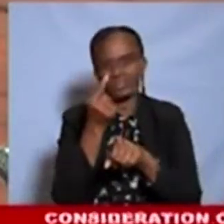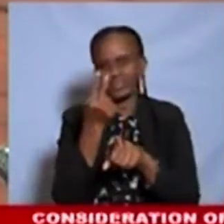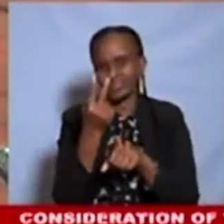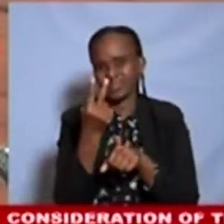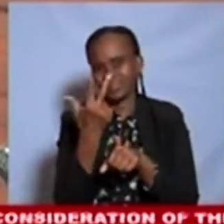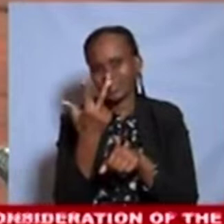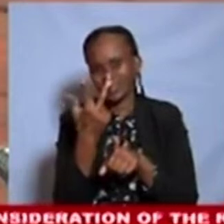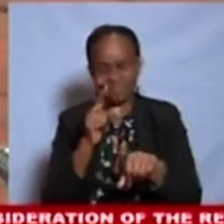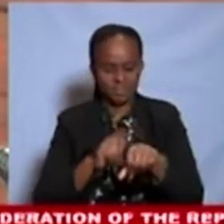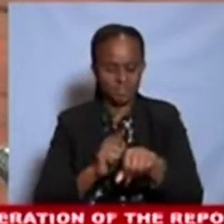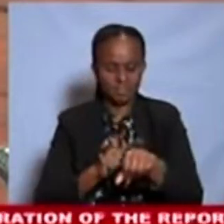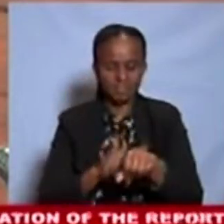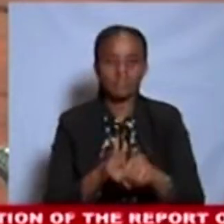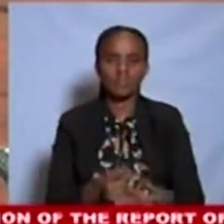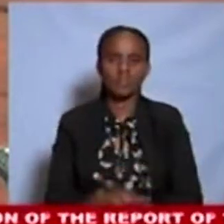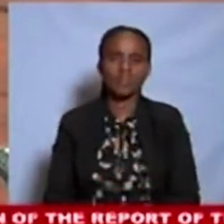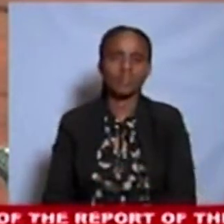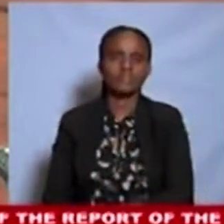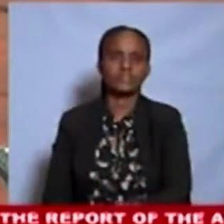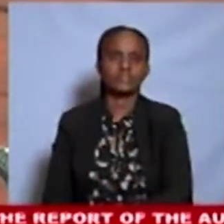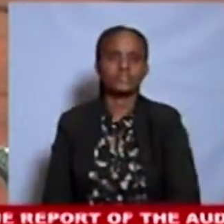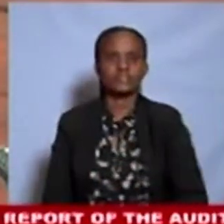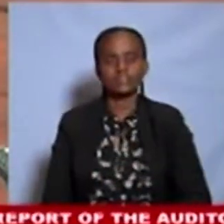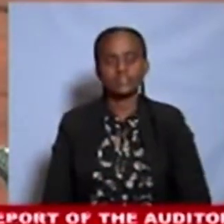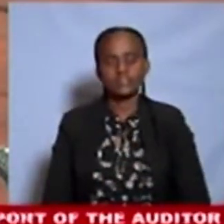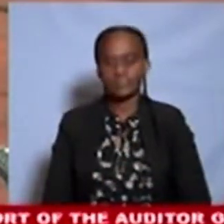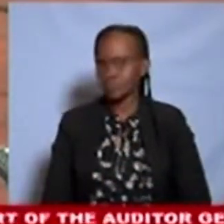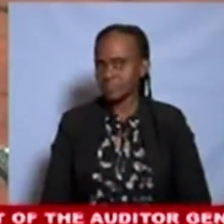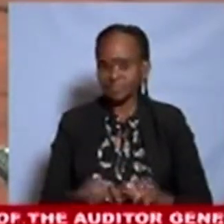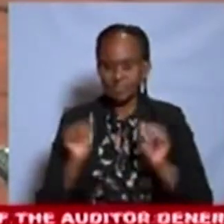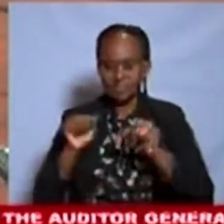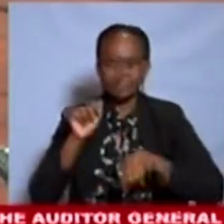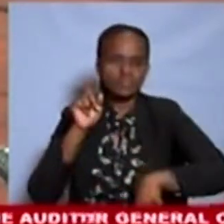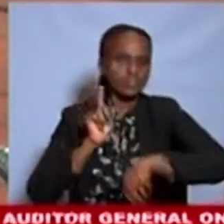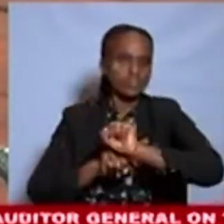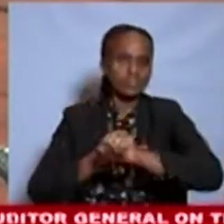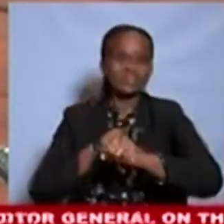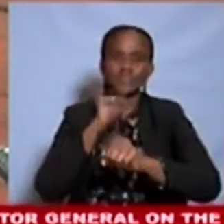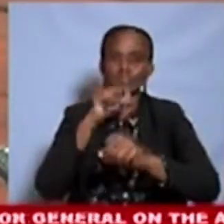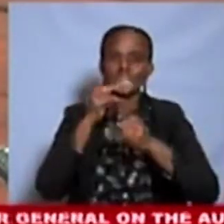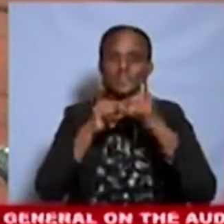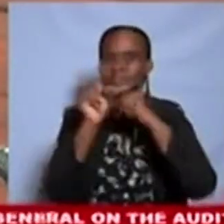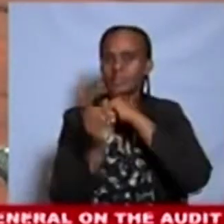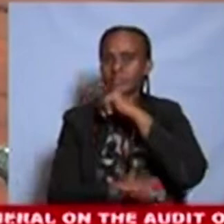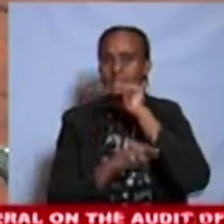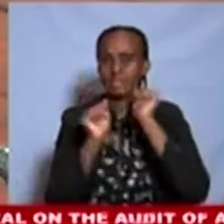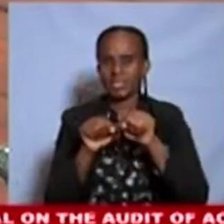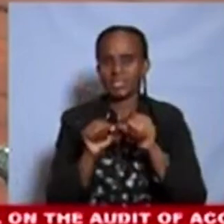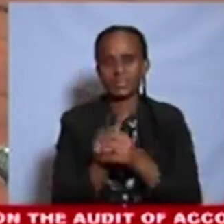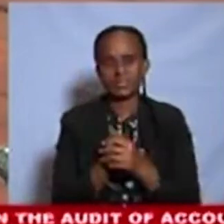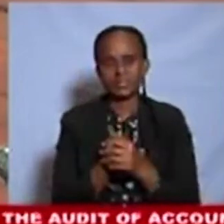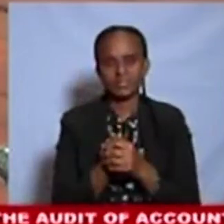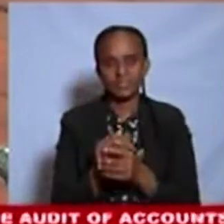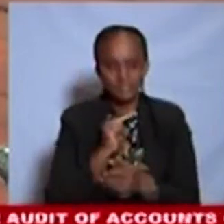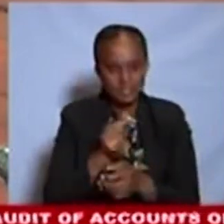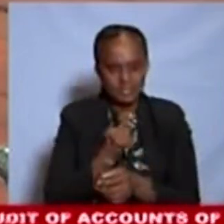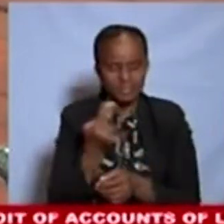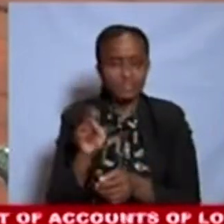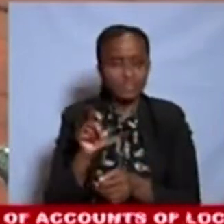the stipulated time. It's not chargeable, it's dismissible. We need to